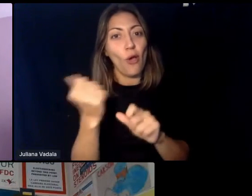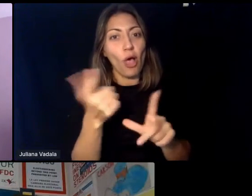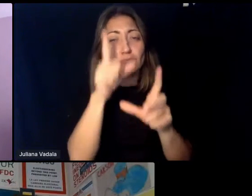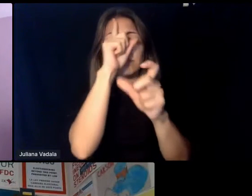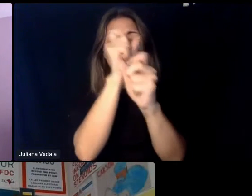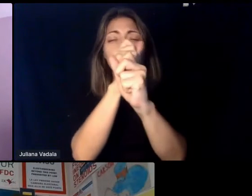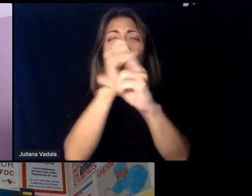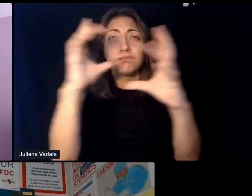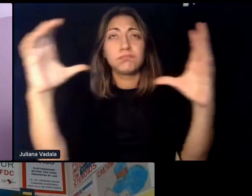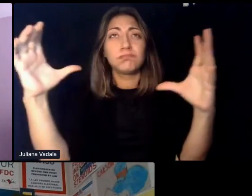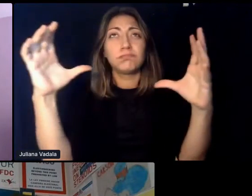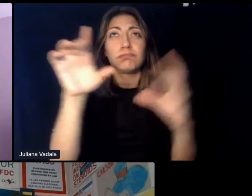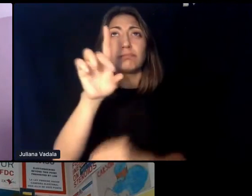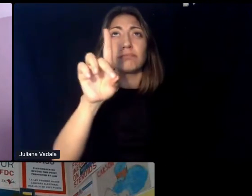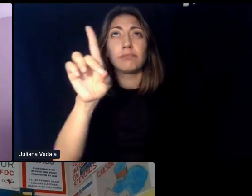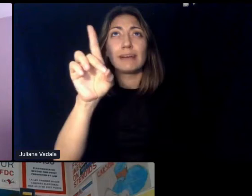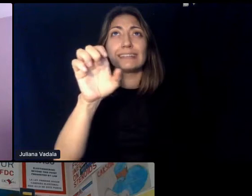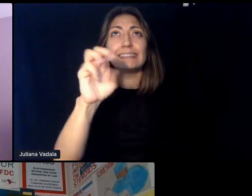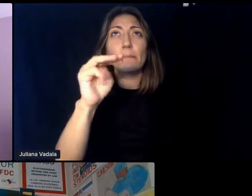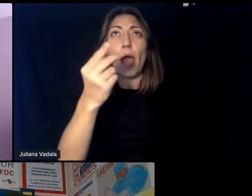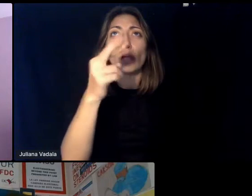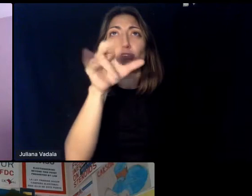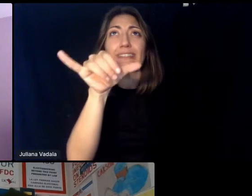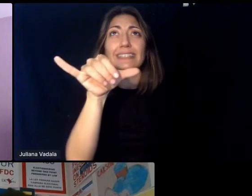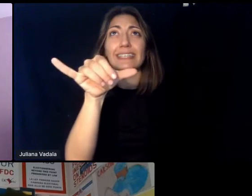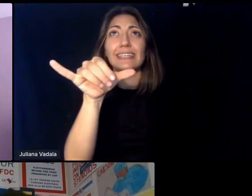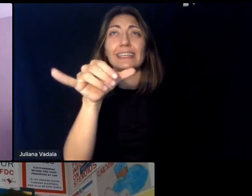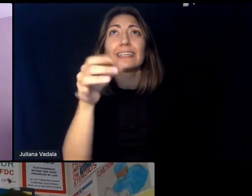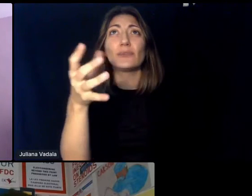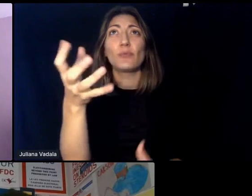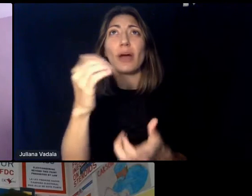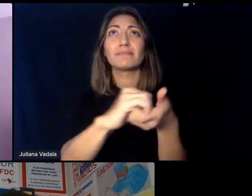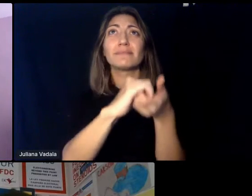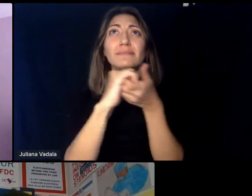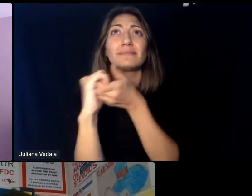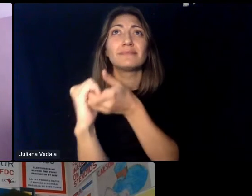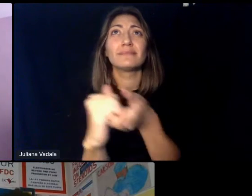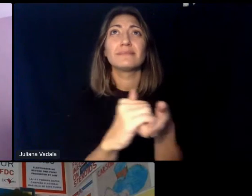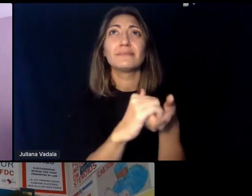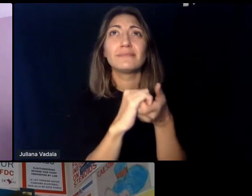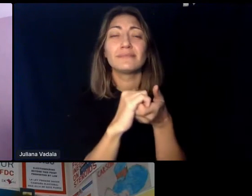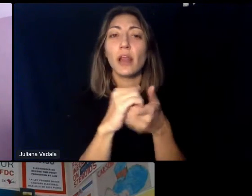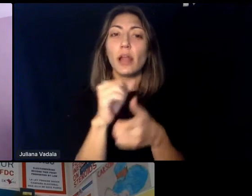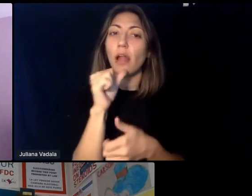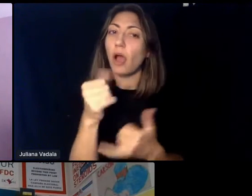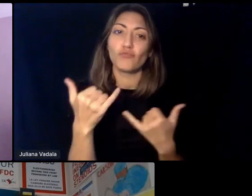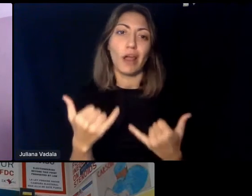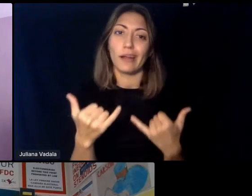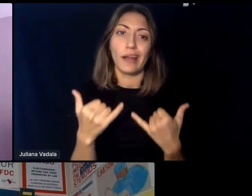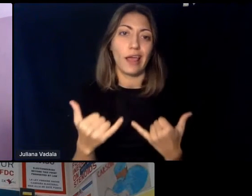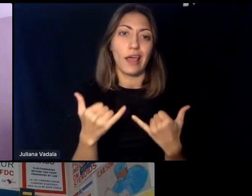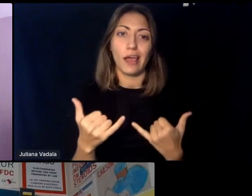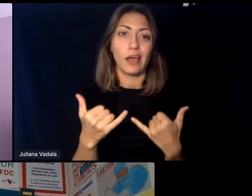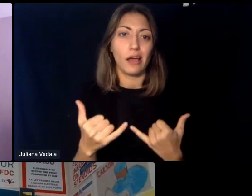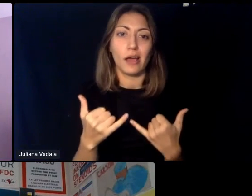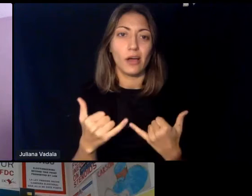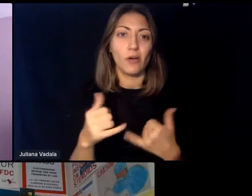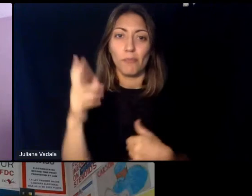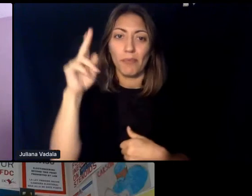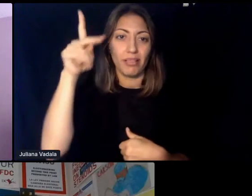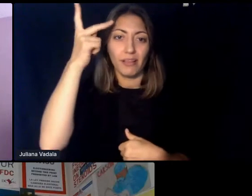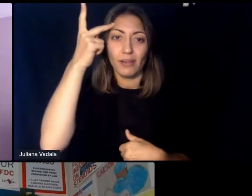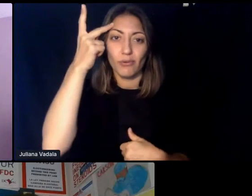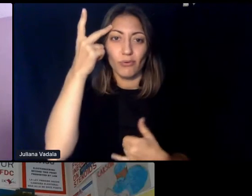the exclusionary, divided, and broken democracy which we're a part of right now. While we do what we